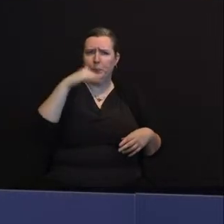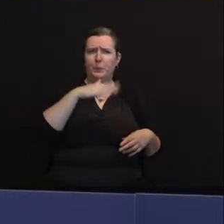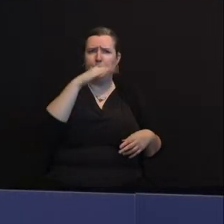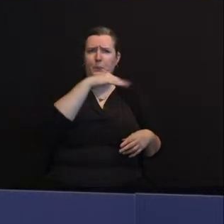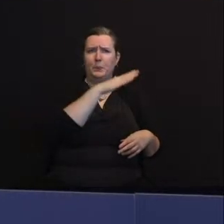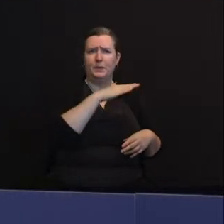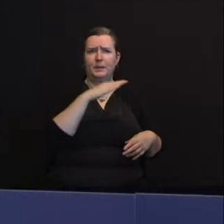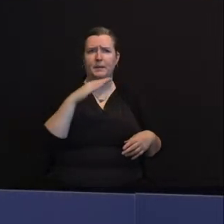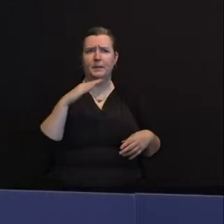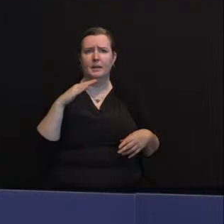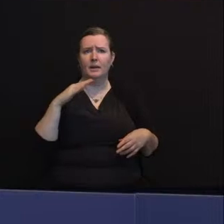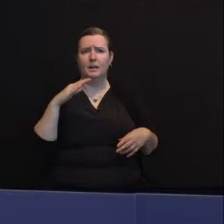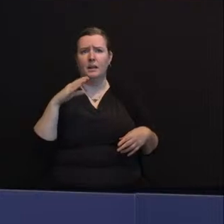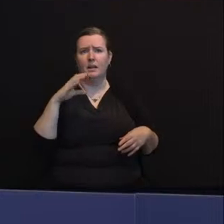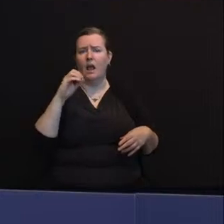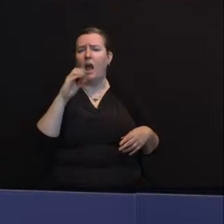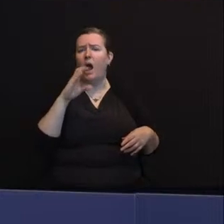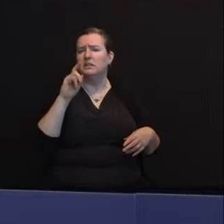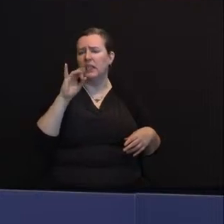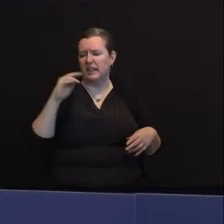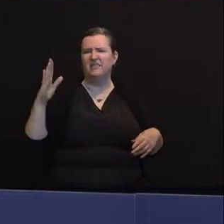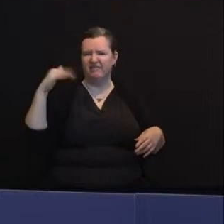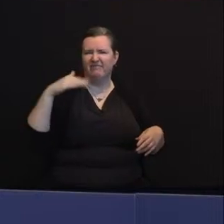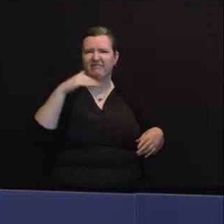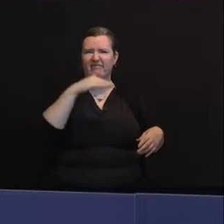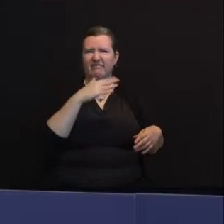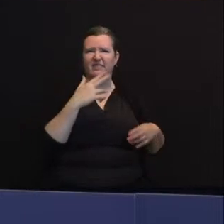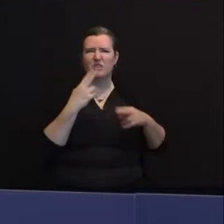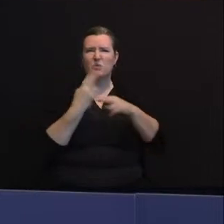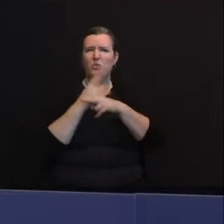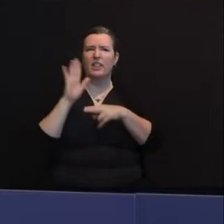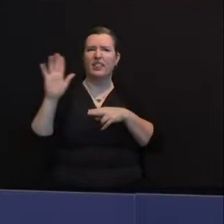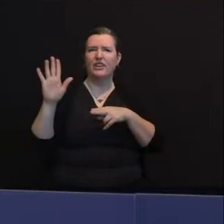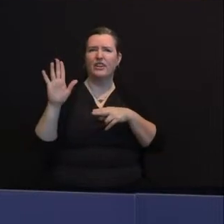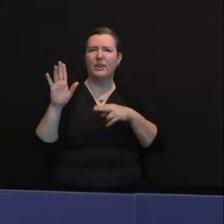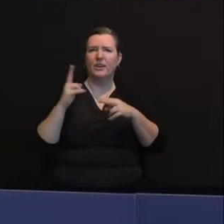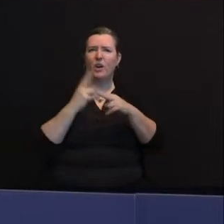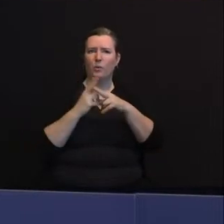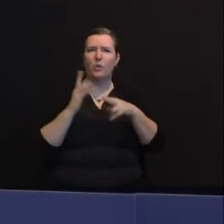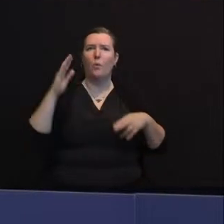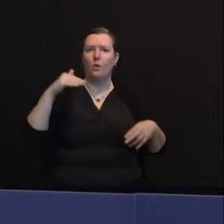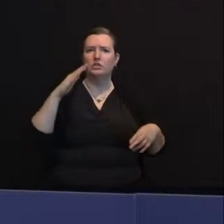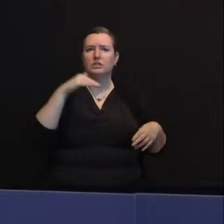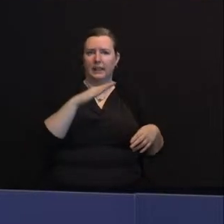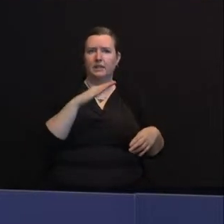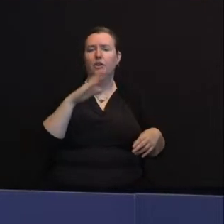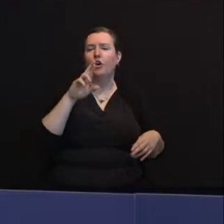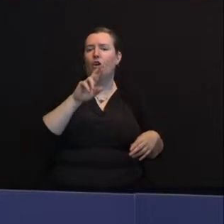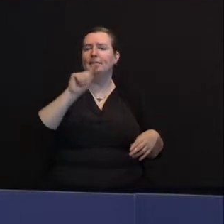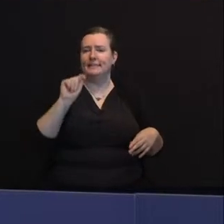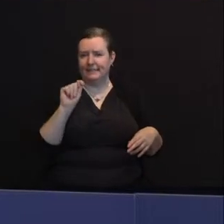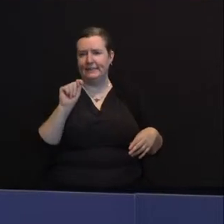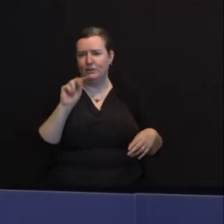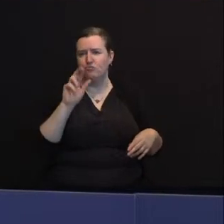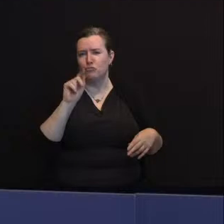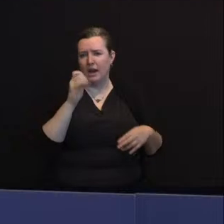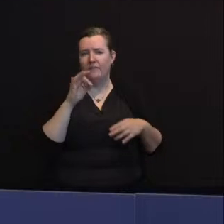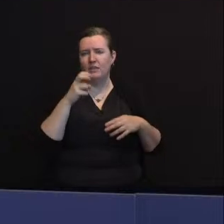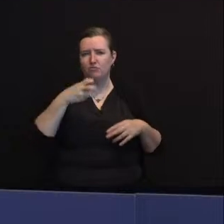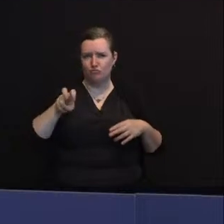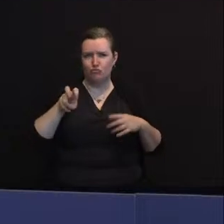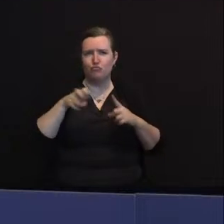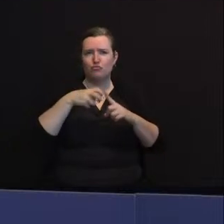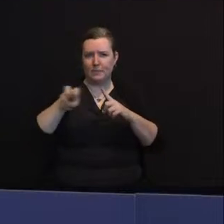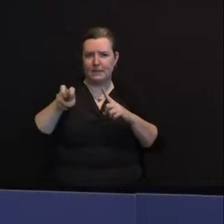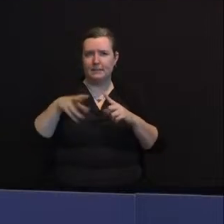cases and then applies the oscillating RT over time and how much the transmission then converts